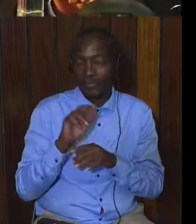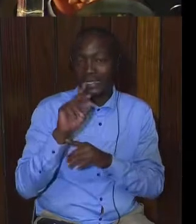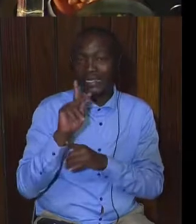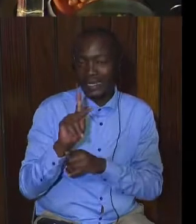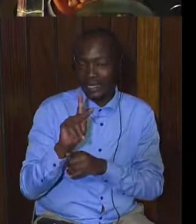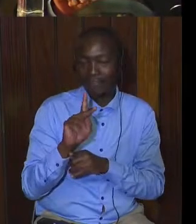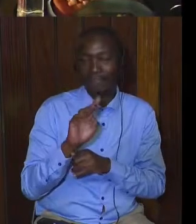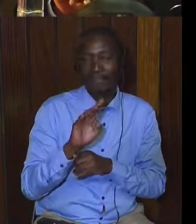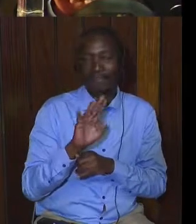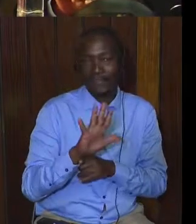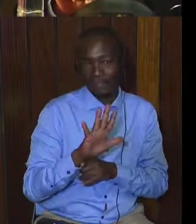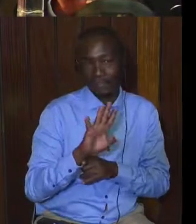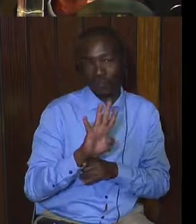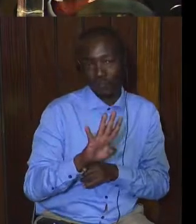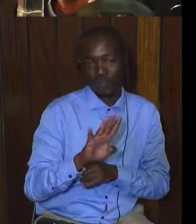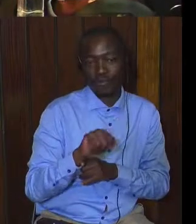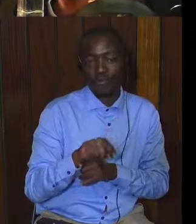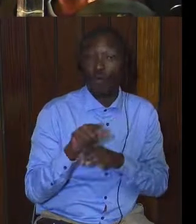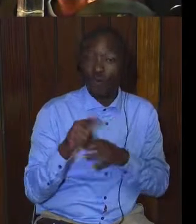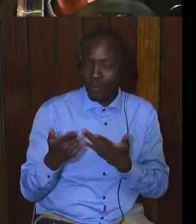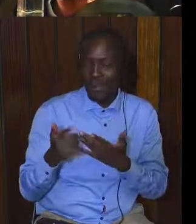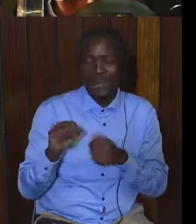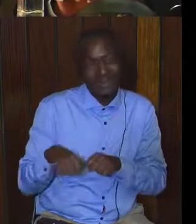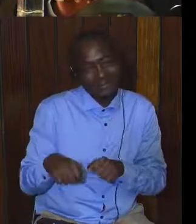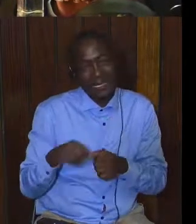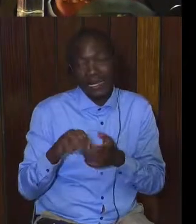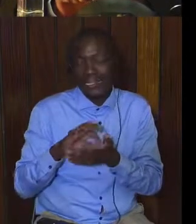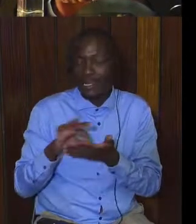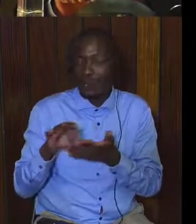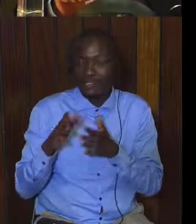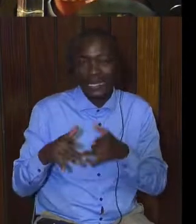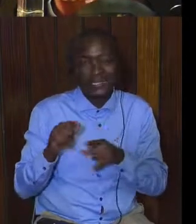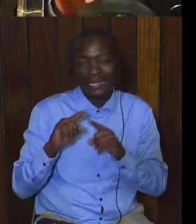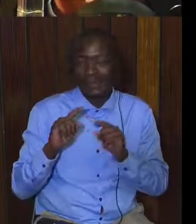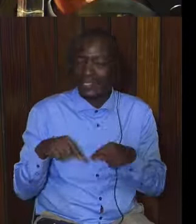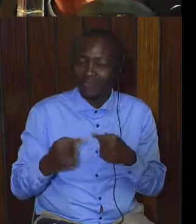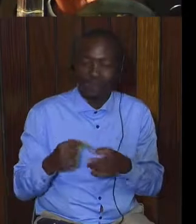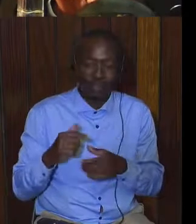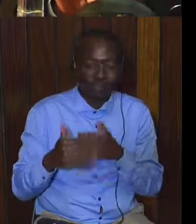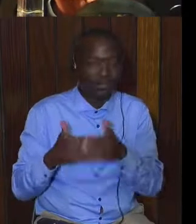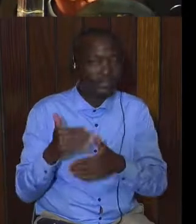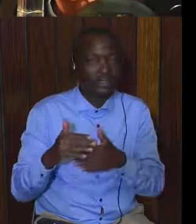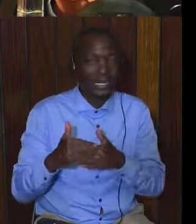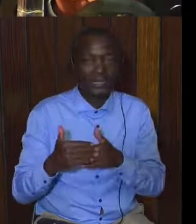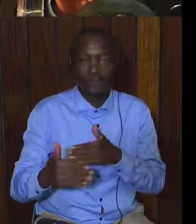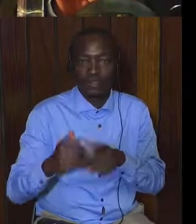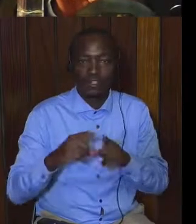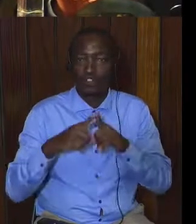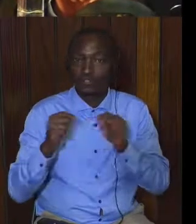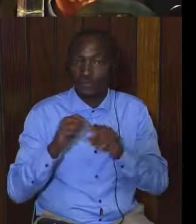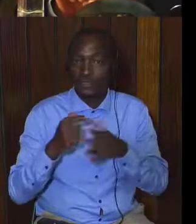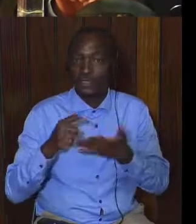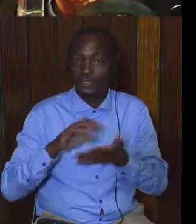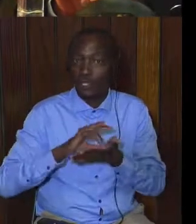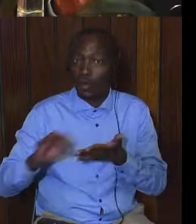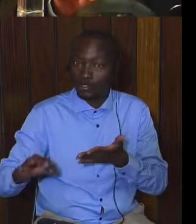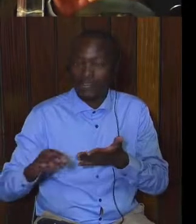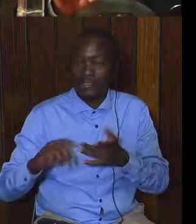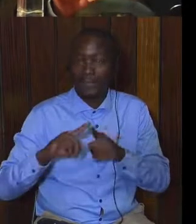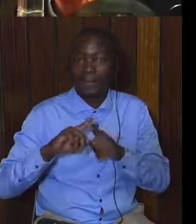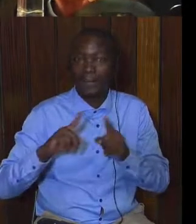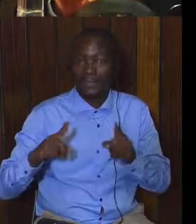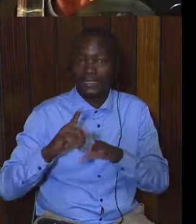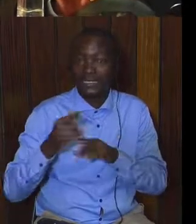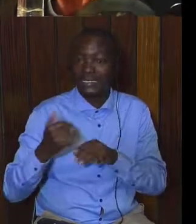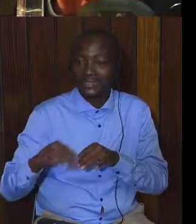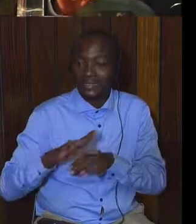K54, where obviously the contractor will reach a point where he cannot proceed any further to finish the contract. But he